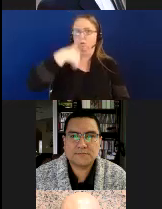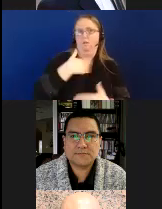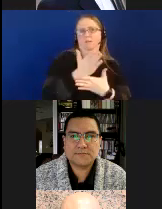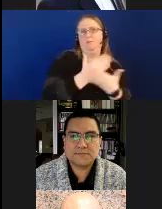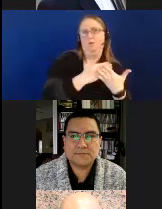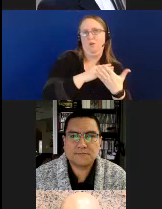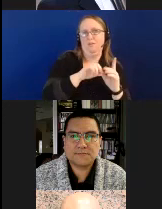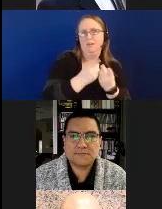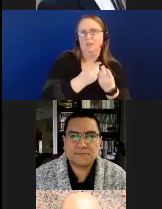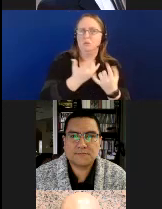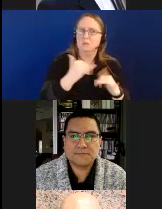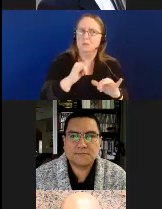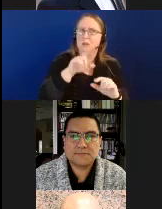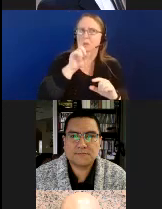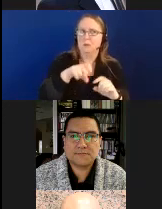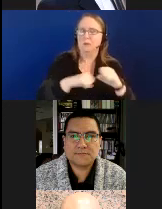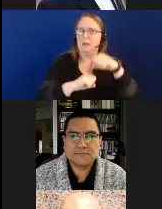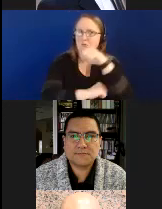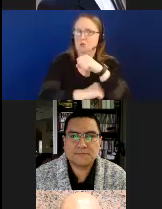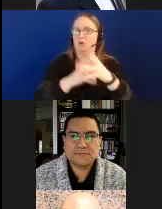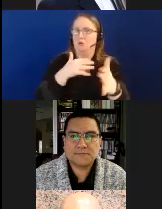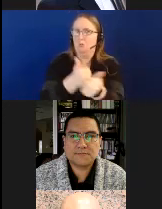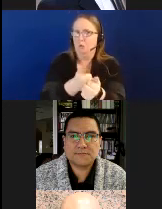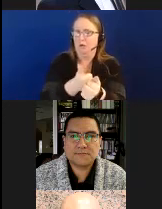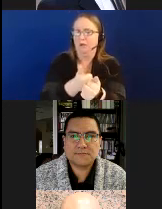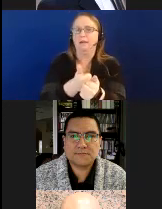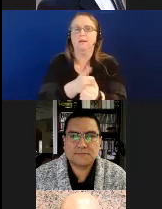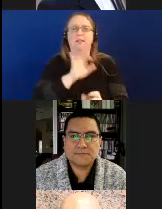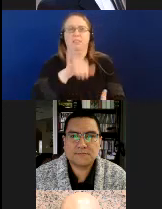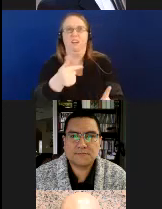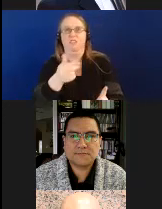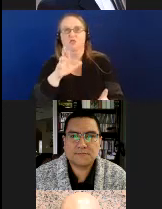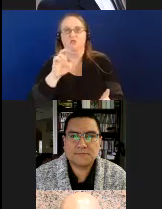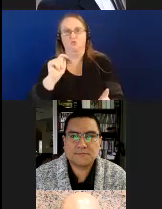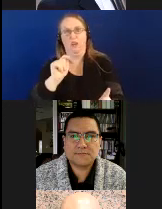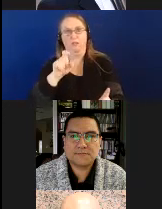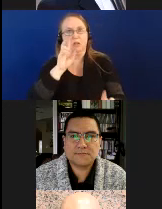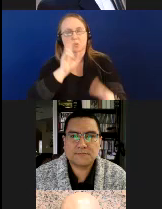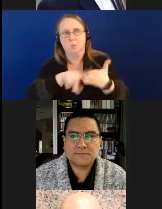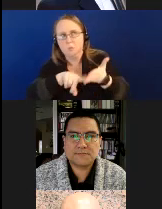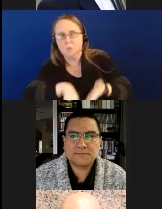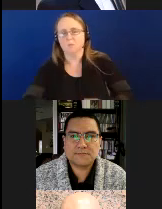that needs still some infrastructure upgrading, this is the grant that you should definitely look into.